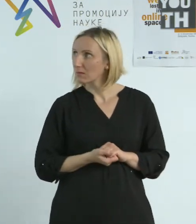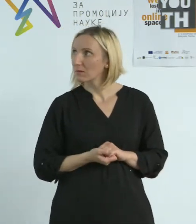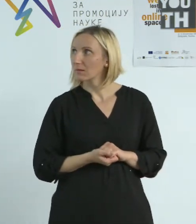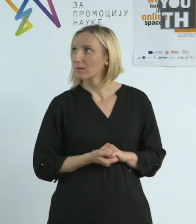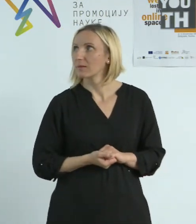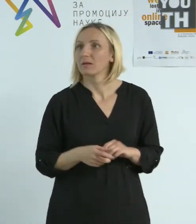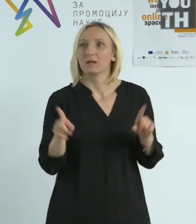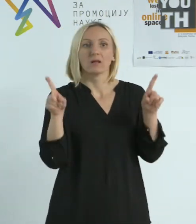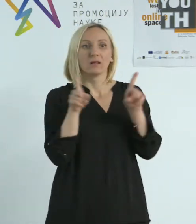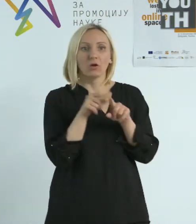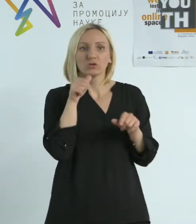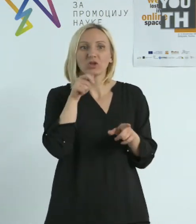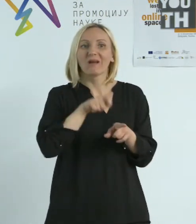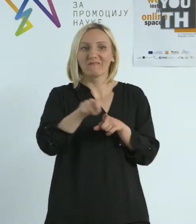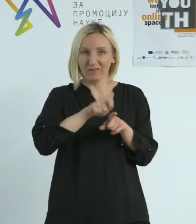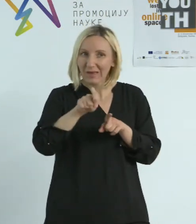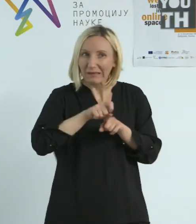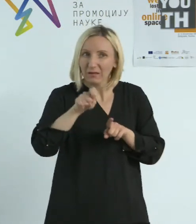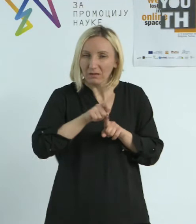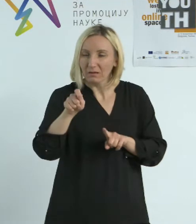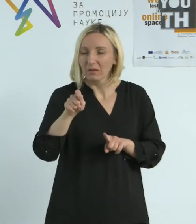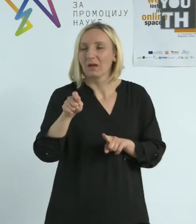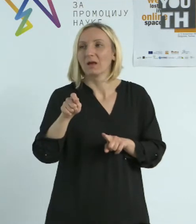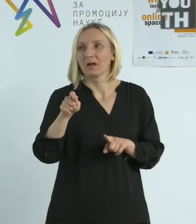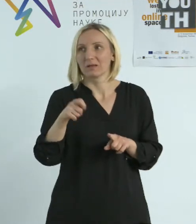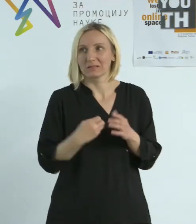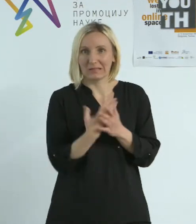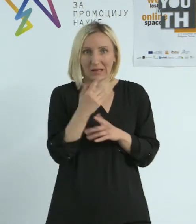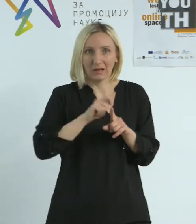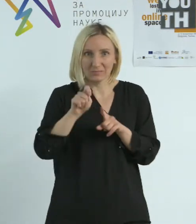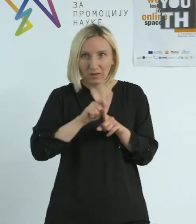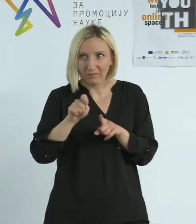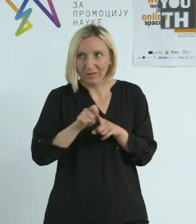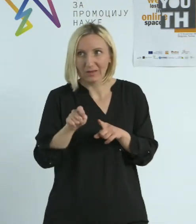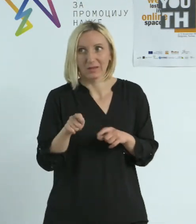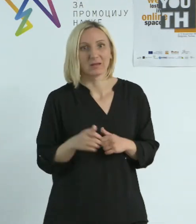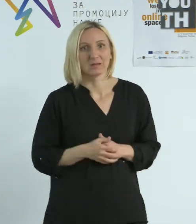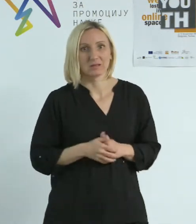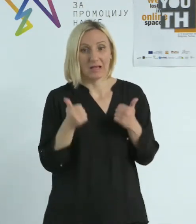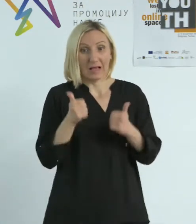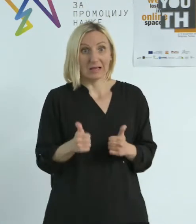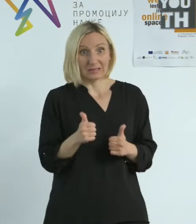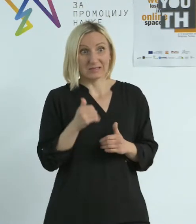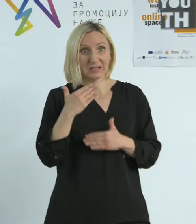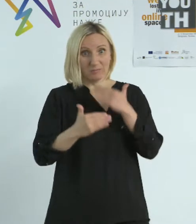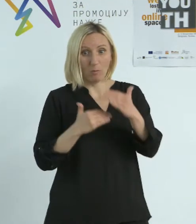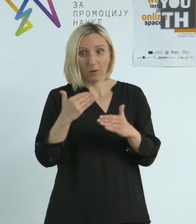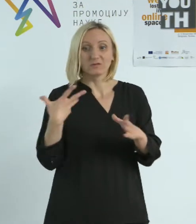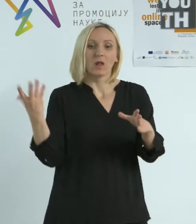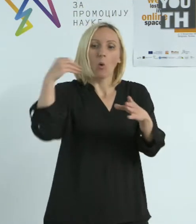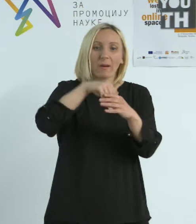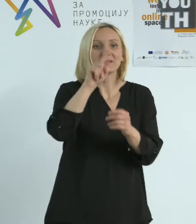Creation and assessment of quizzes, we did it, but we didn't, we are in progress for adding a multiply